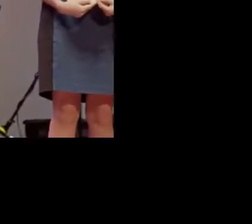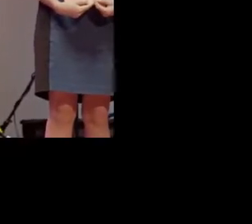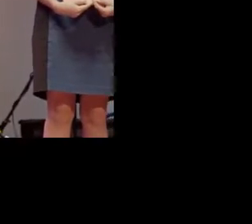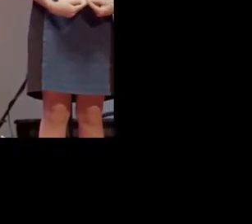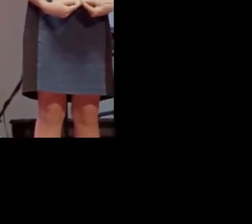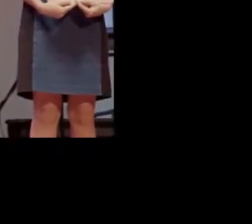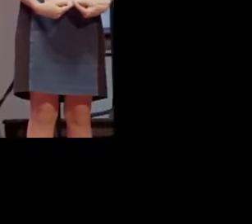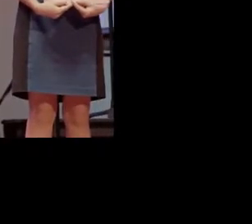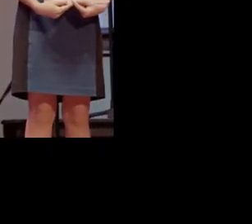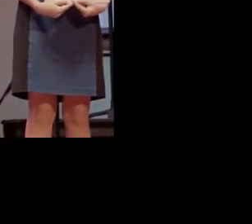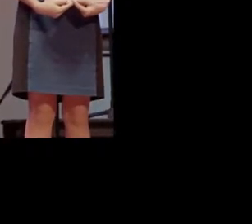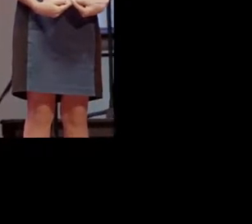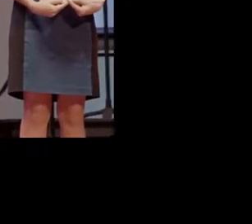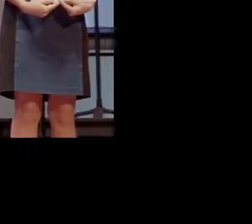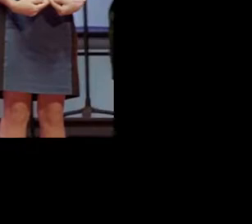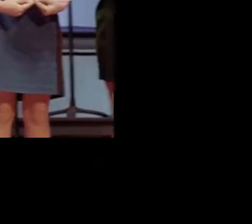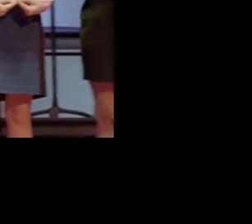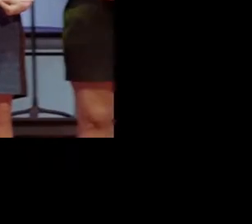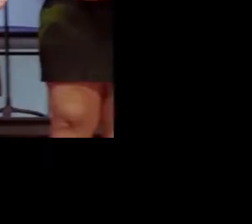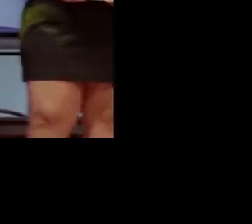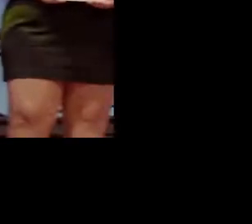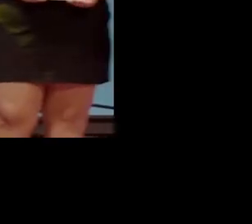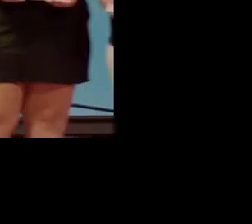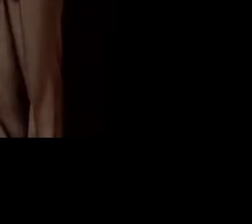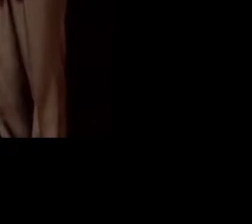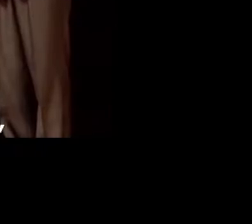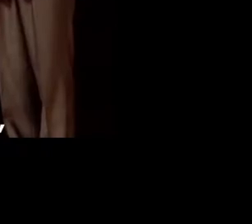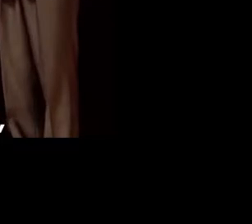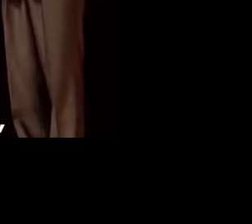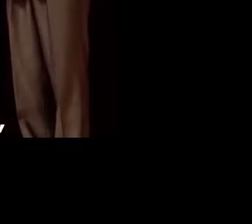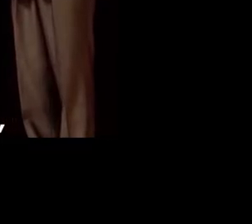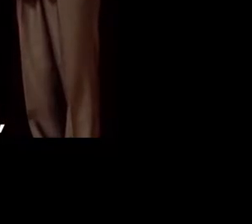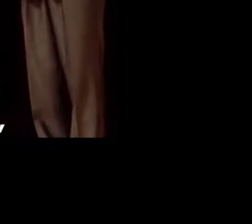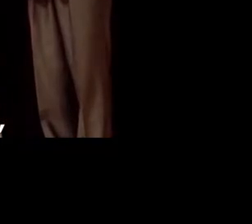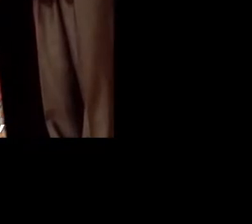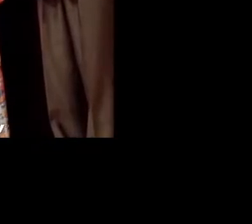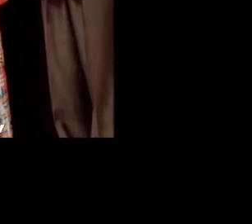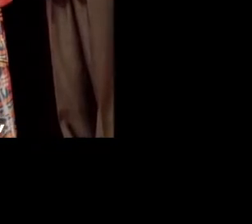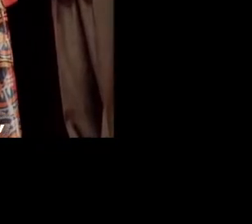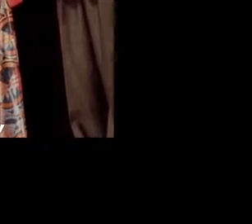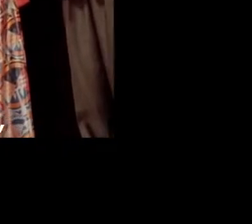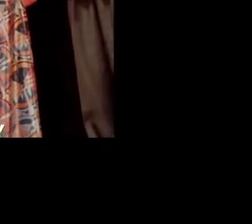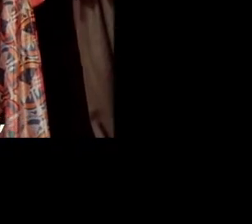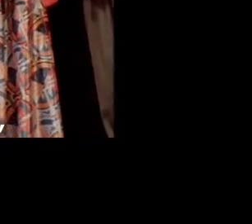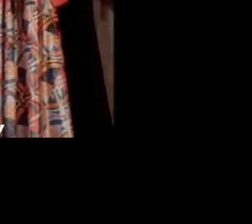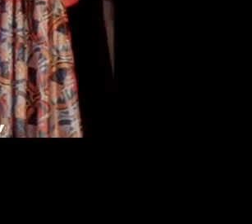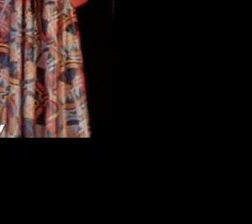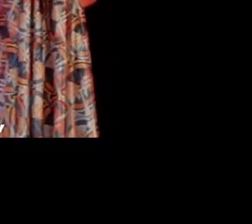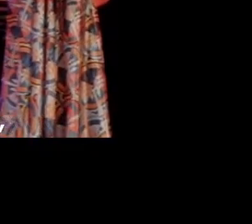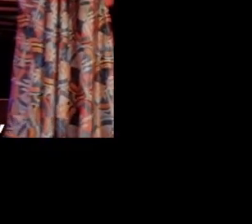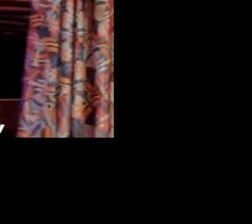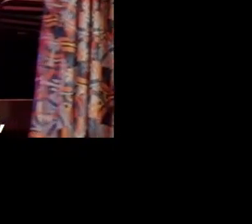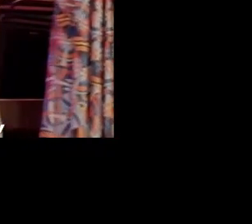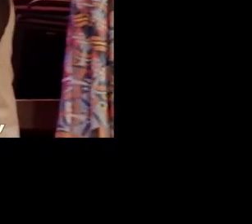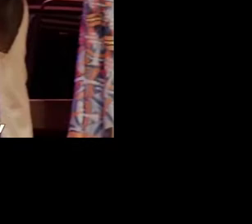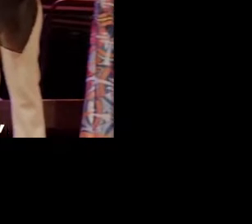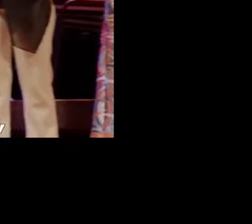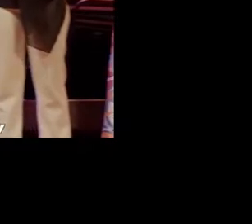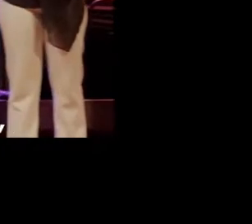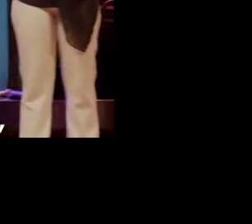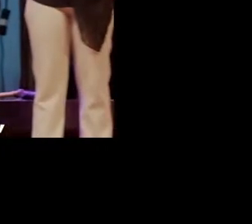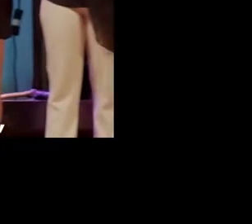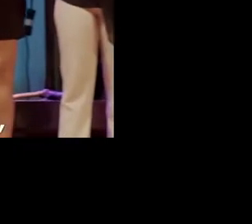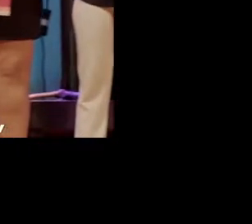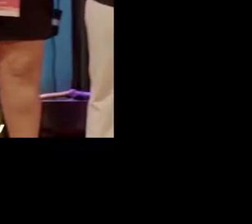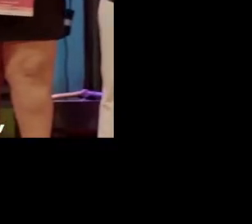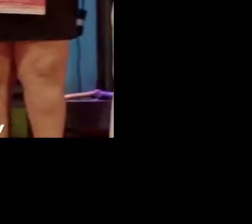We've now seen a year later the incredible results that come from believing in 20 women and helping them to refine